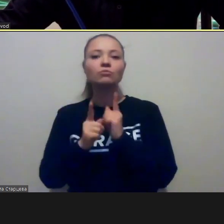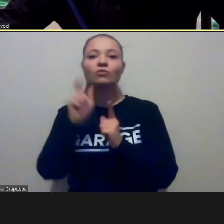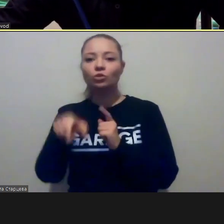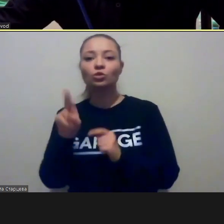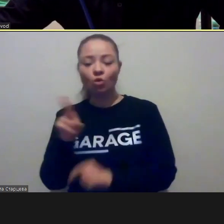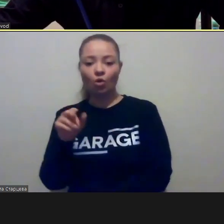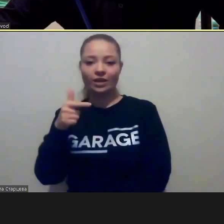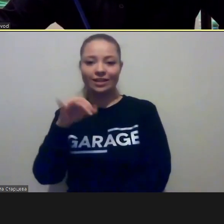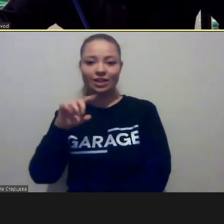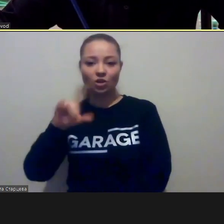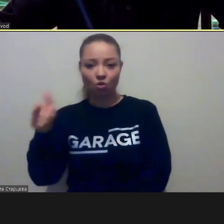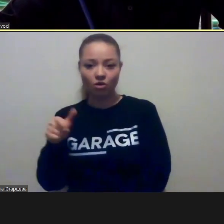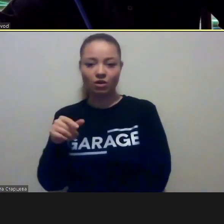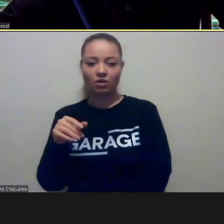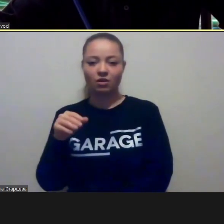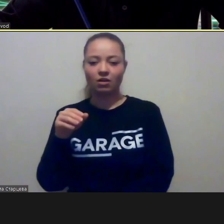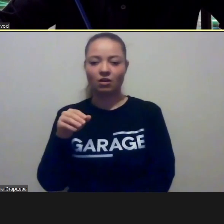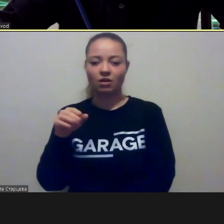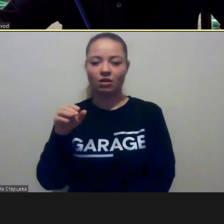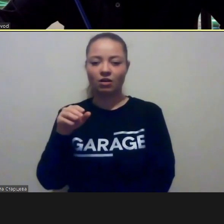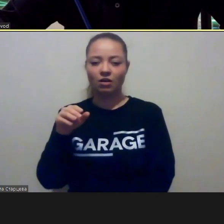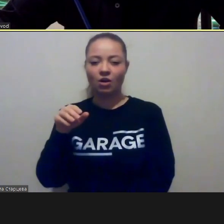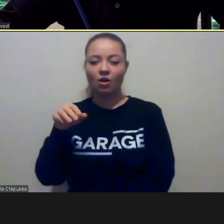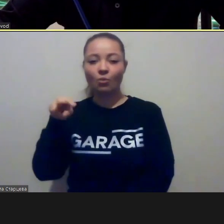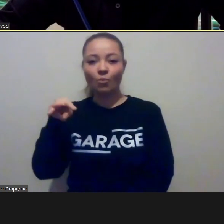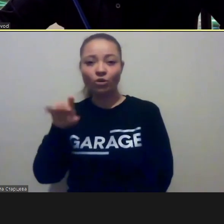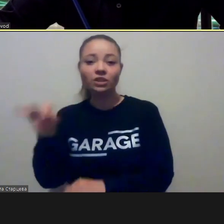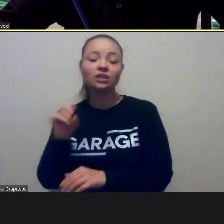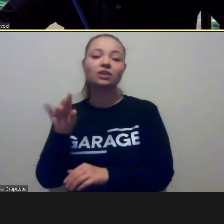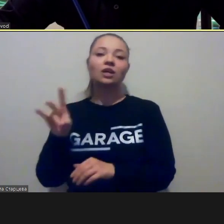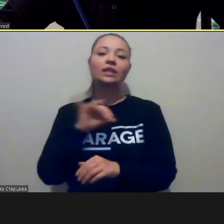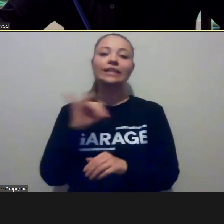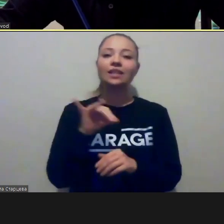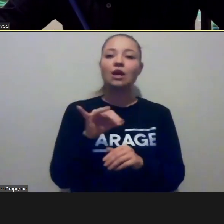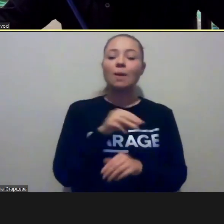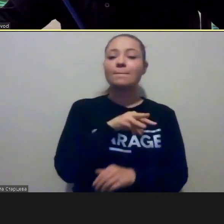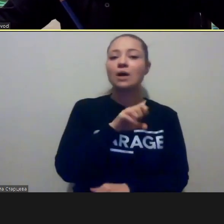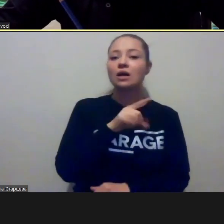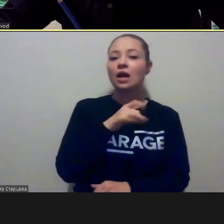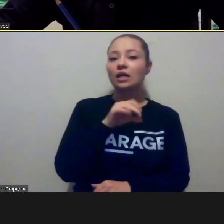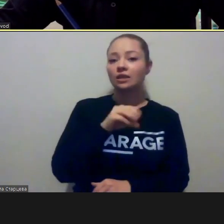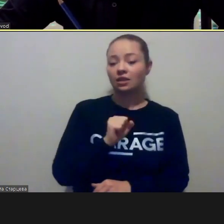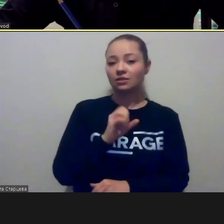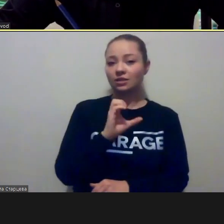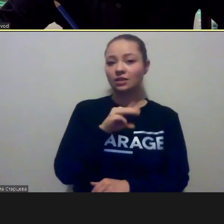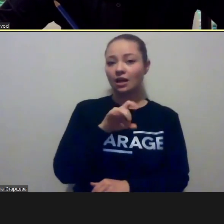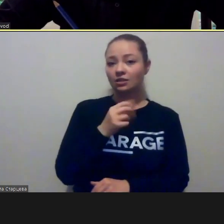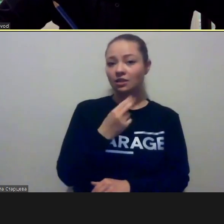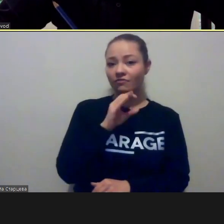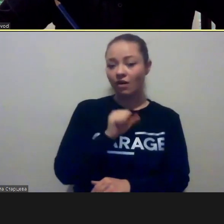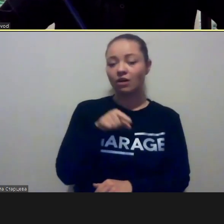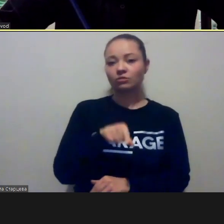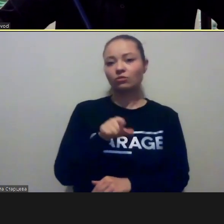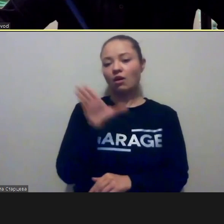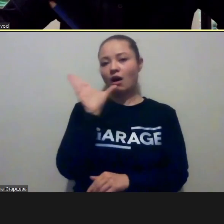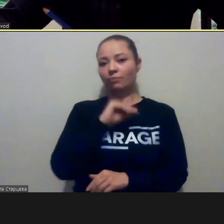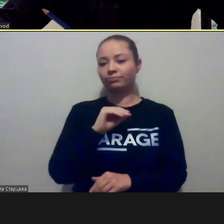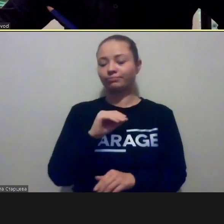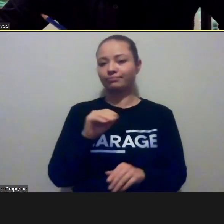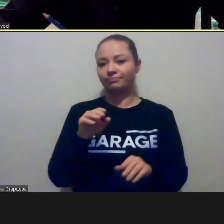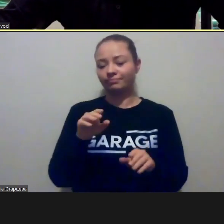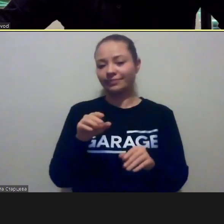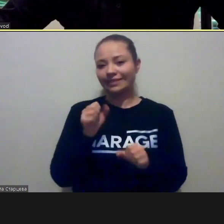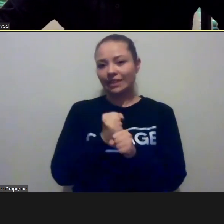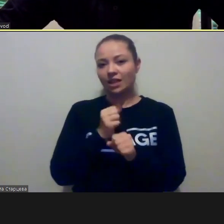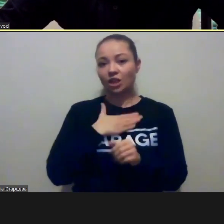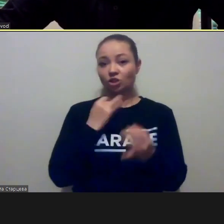Igor, who will be translating between languages, English and Russian, and Margarita, who will be translating from spoken Russian into sign language. This